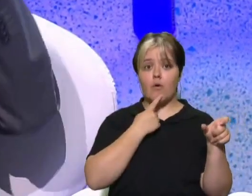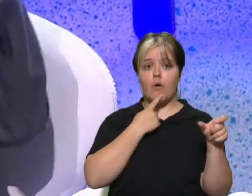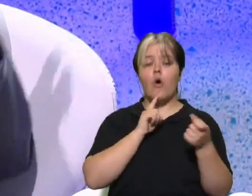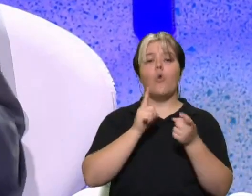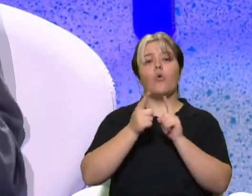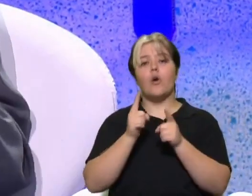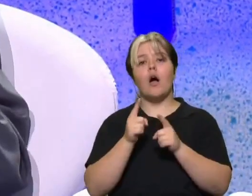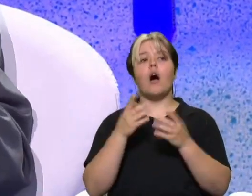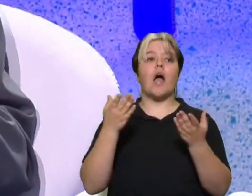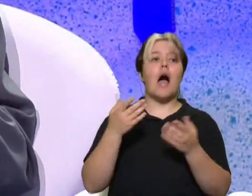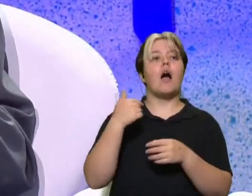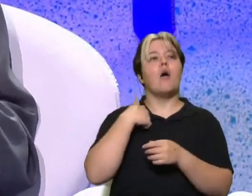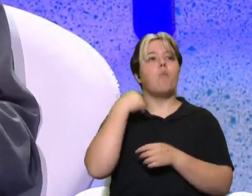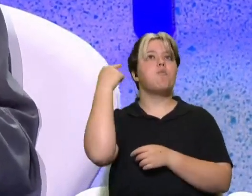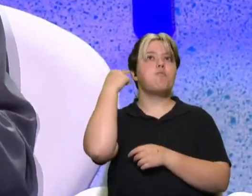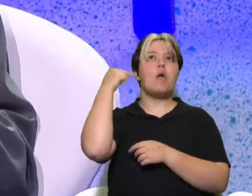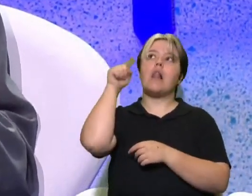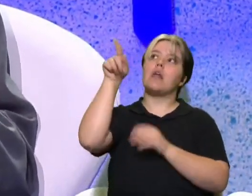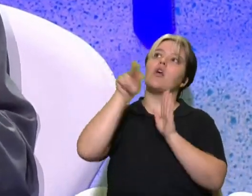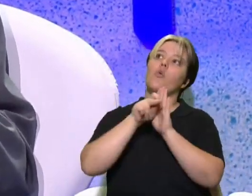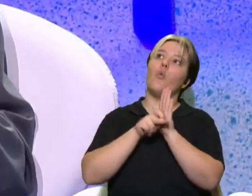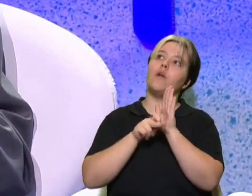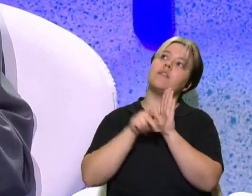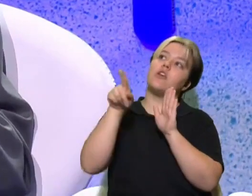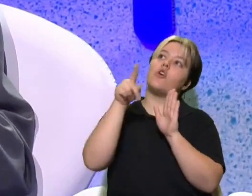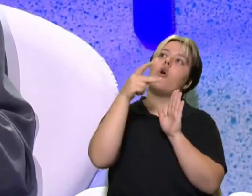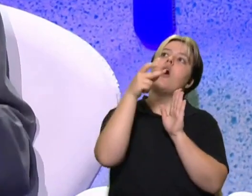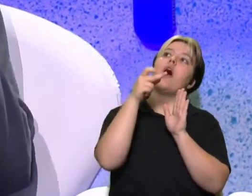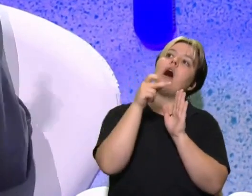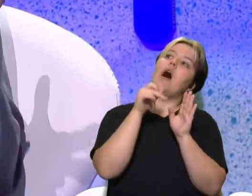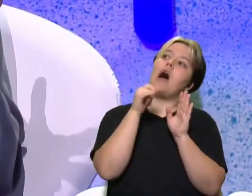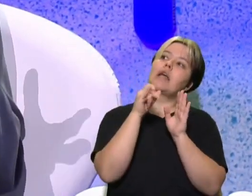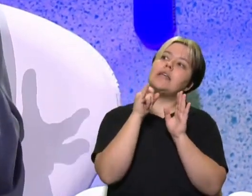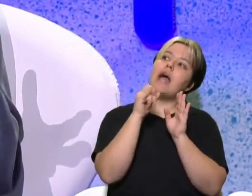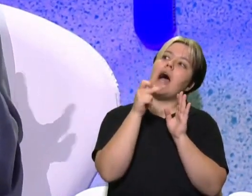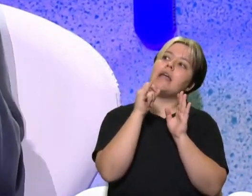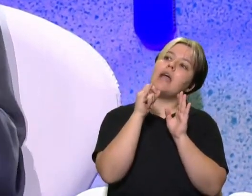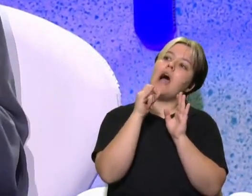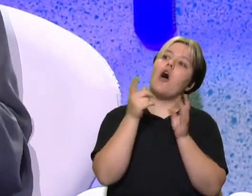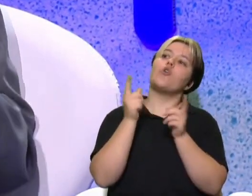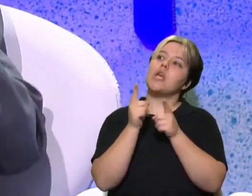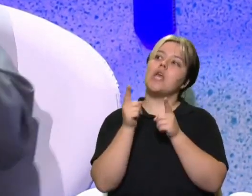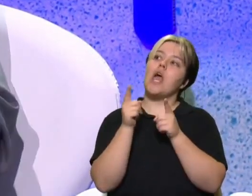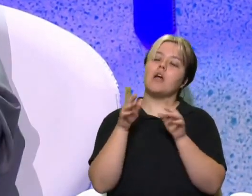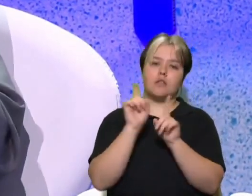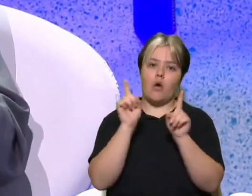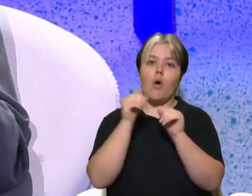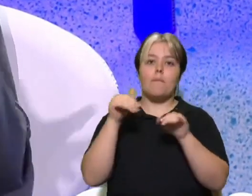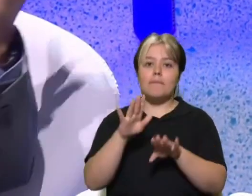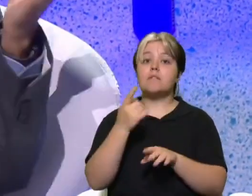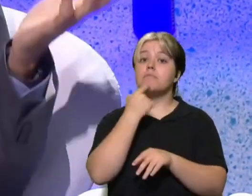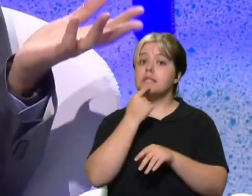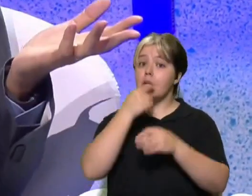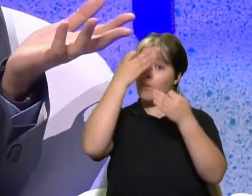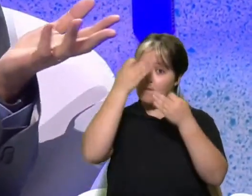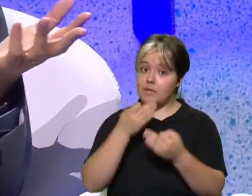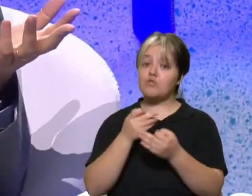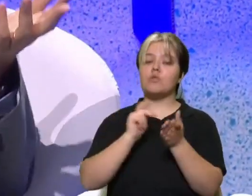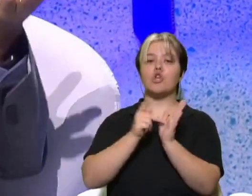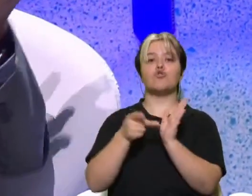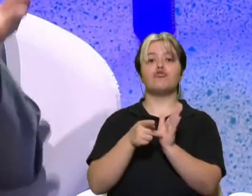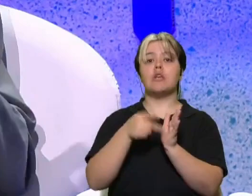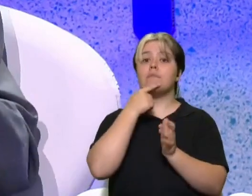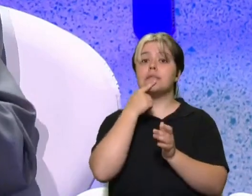empowerment, capacity building. Not only having read an article on the subject, but understand the